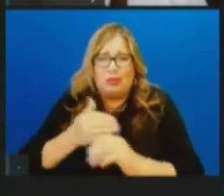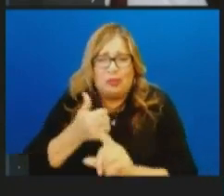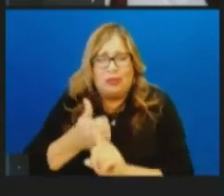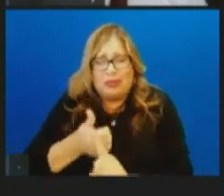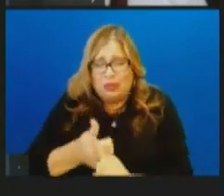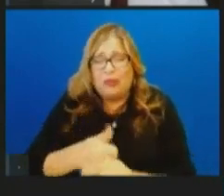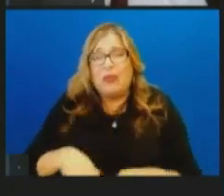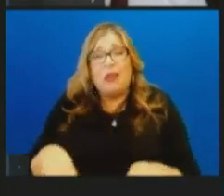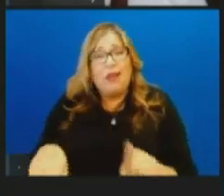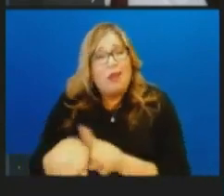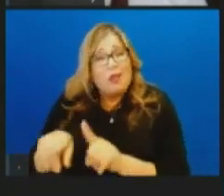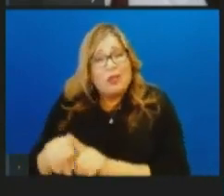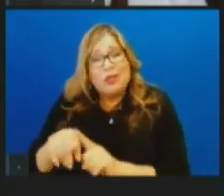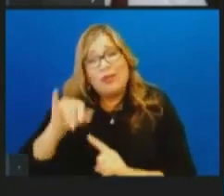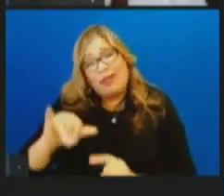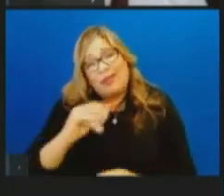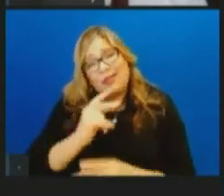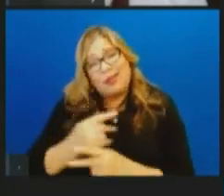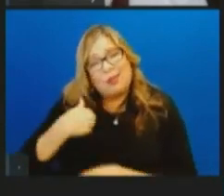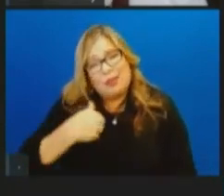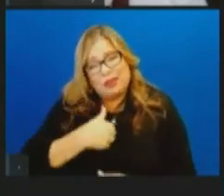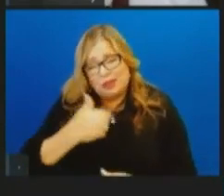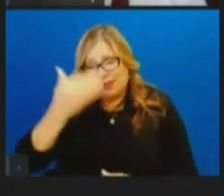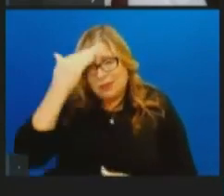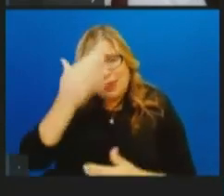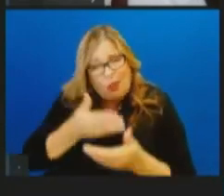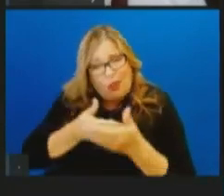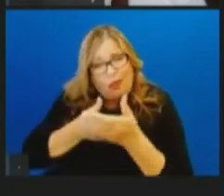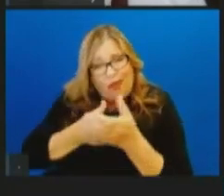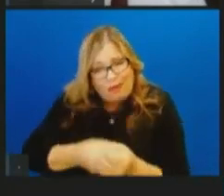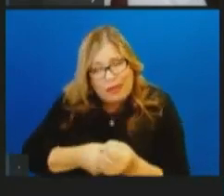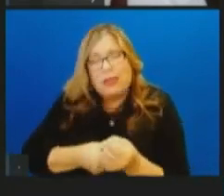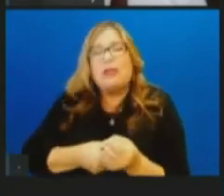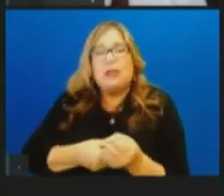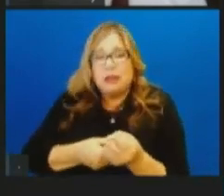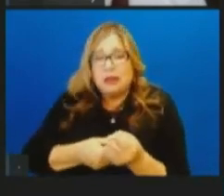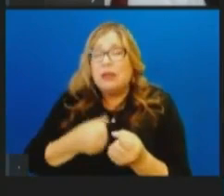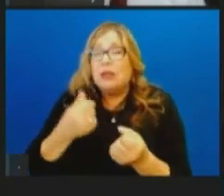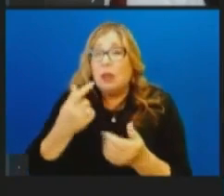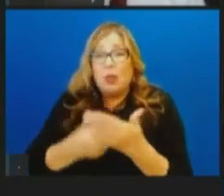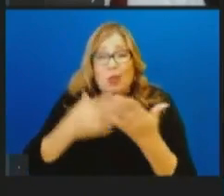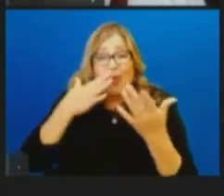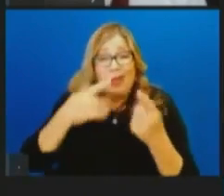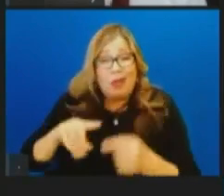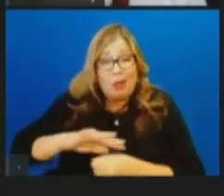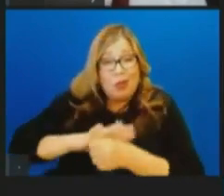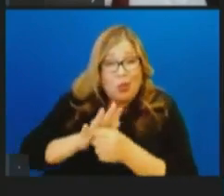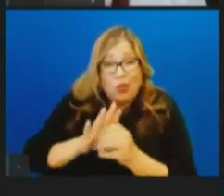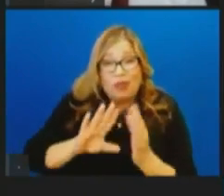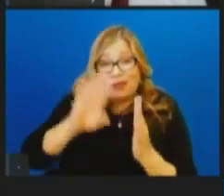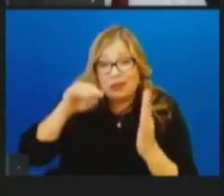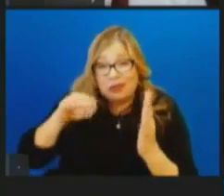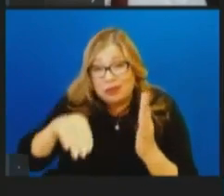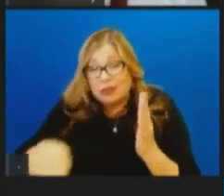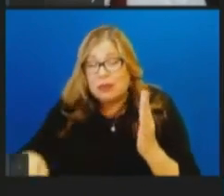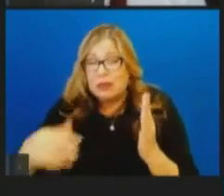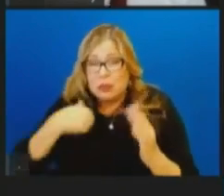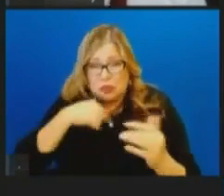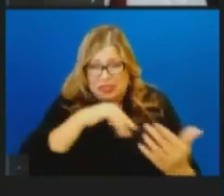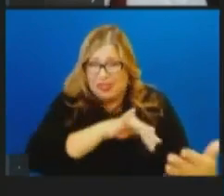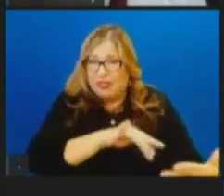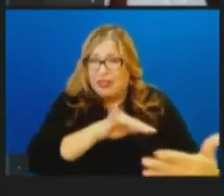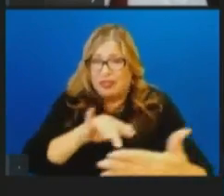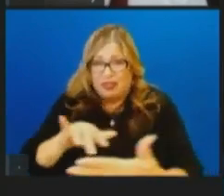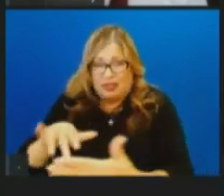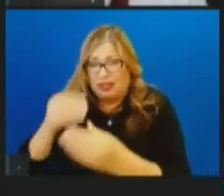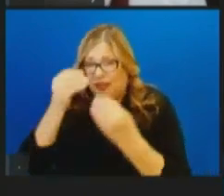to keep us confident in where the data is moving, where communities and settings are moving, is going